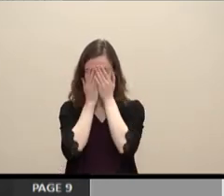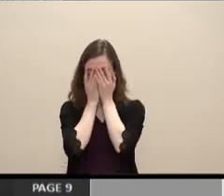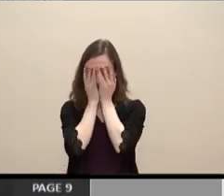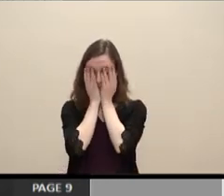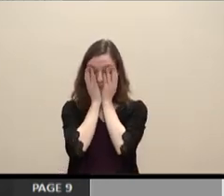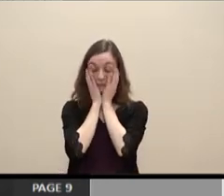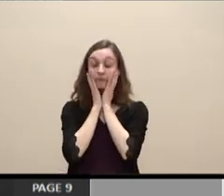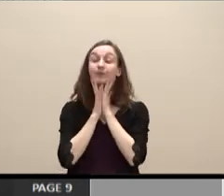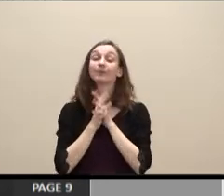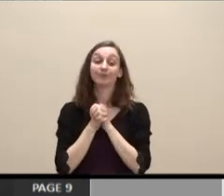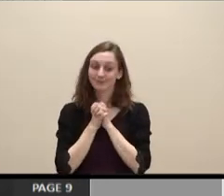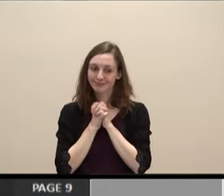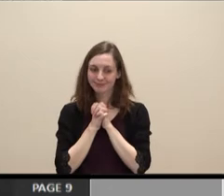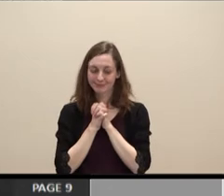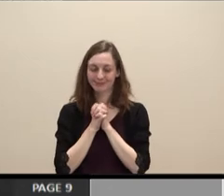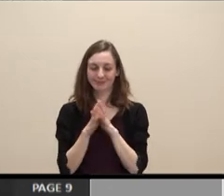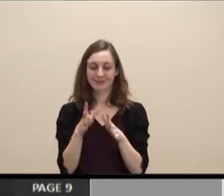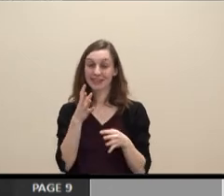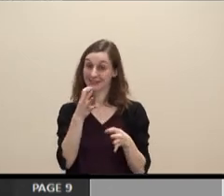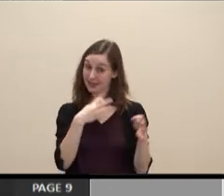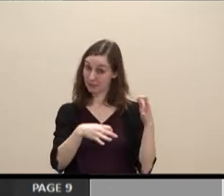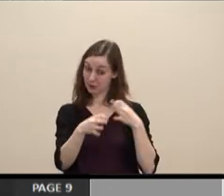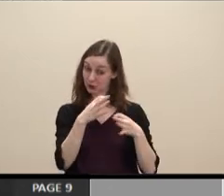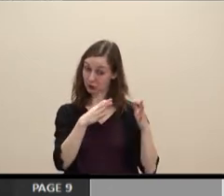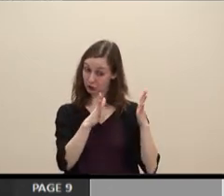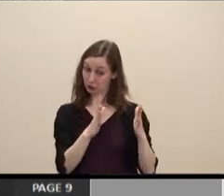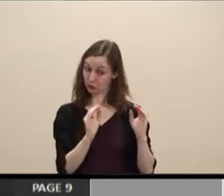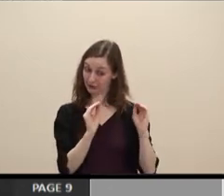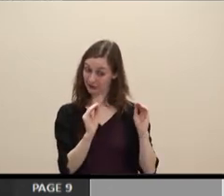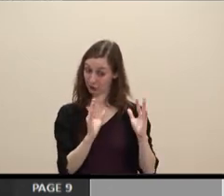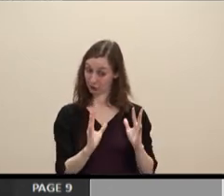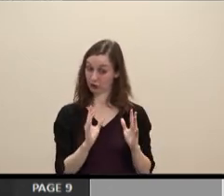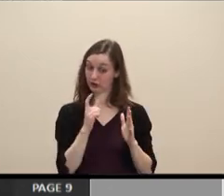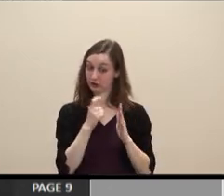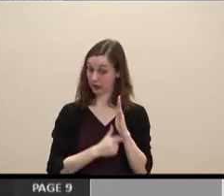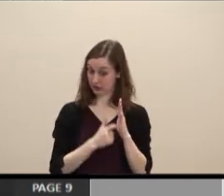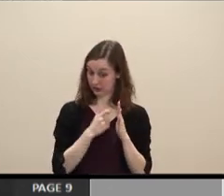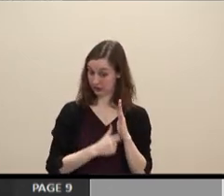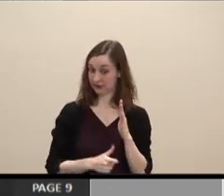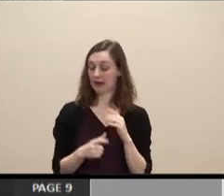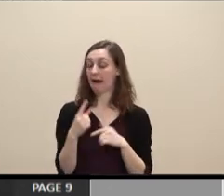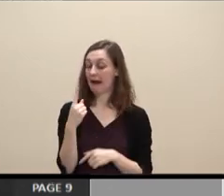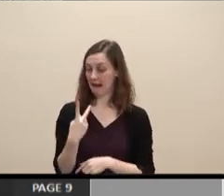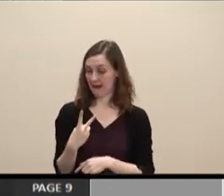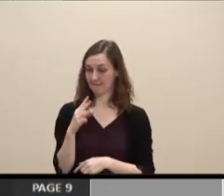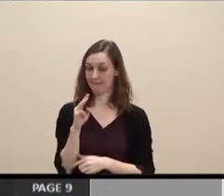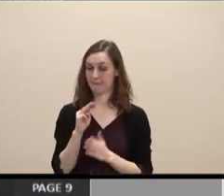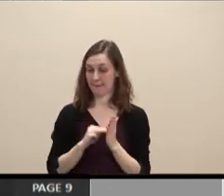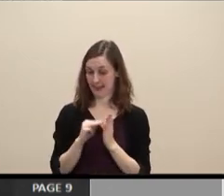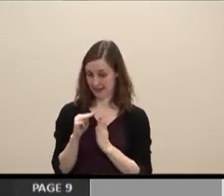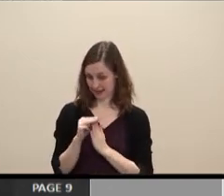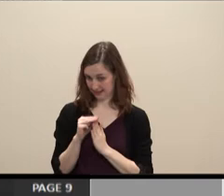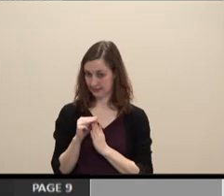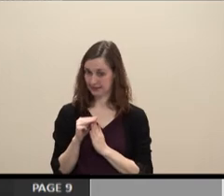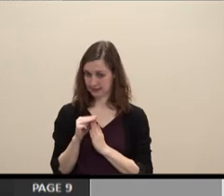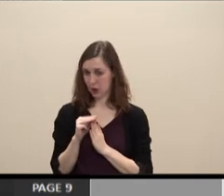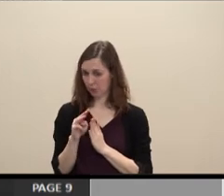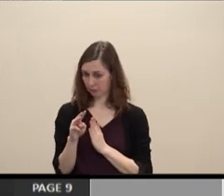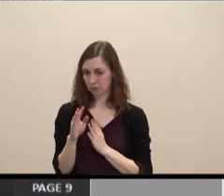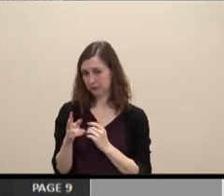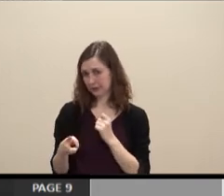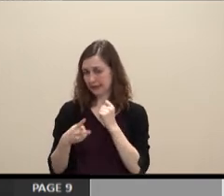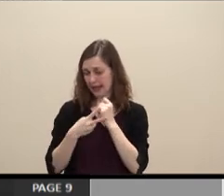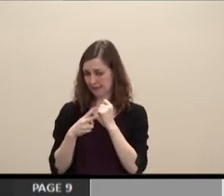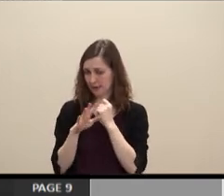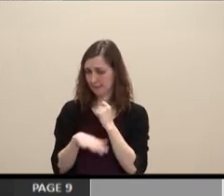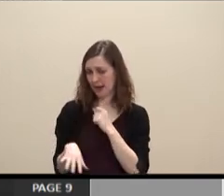Again, I mean, substitute costs, about $500,000 that we underspent. We normally spent over $2 million in substitute costs, so we